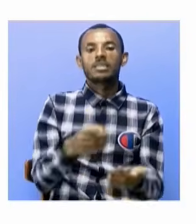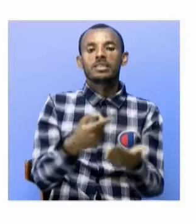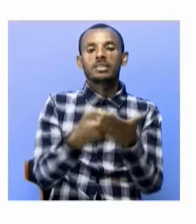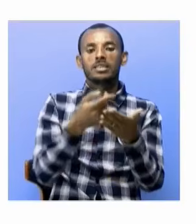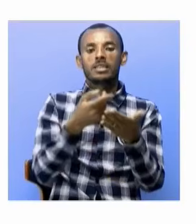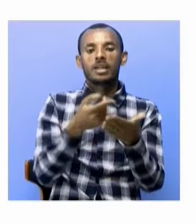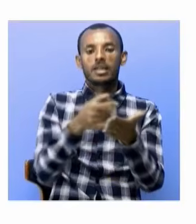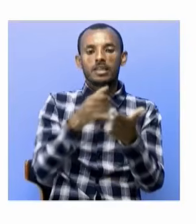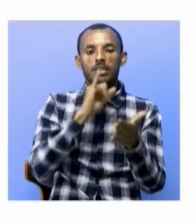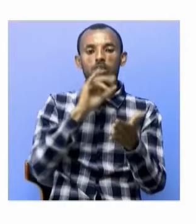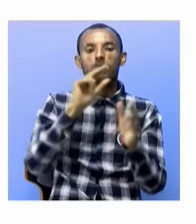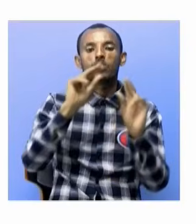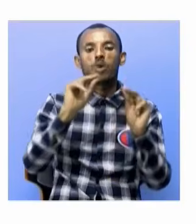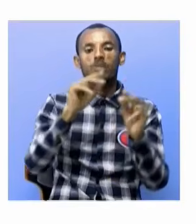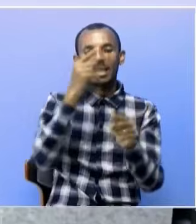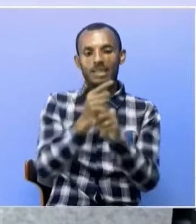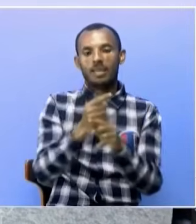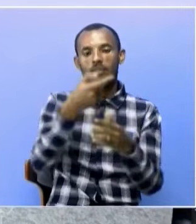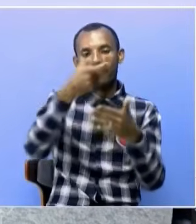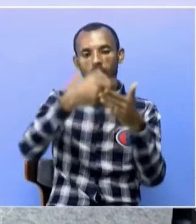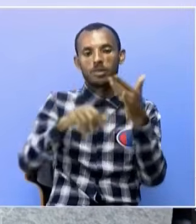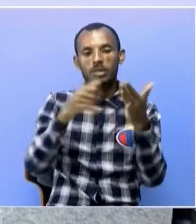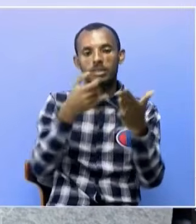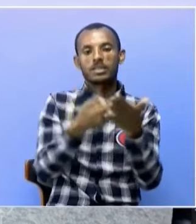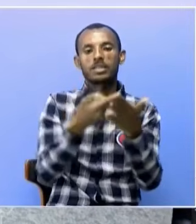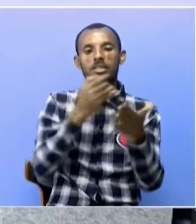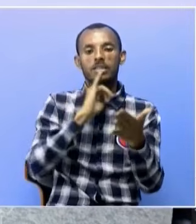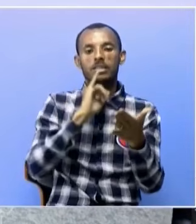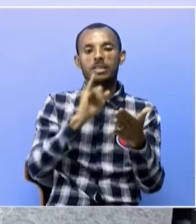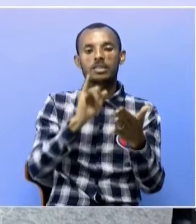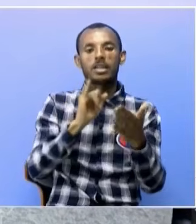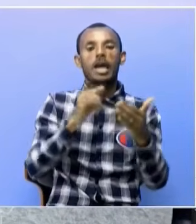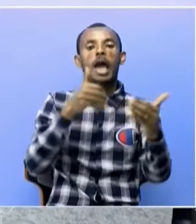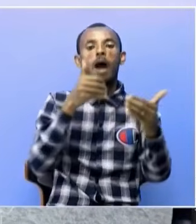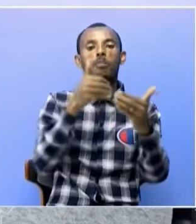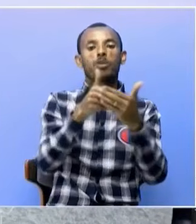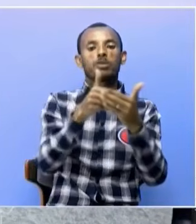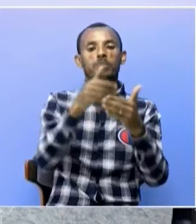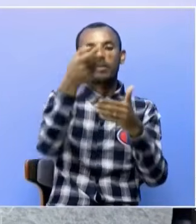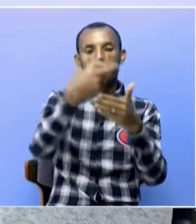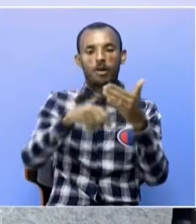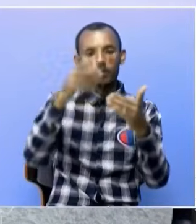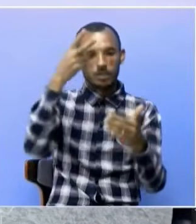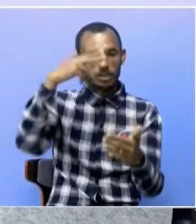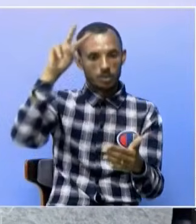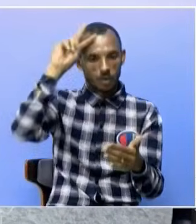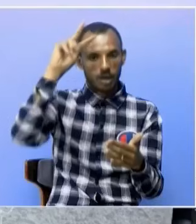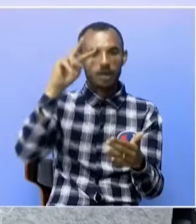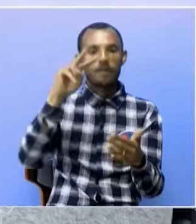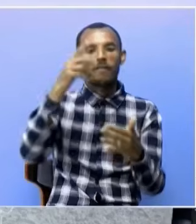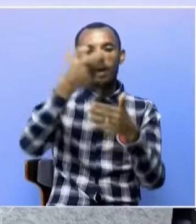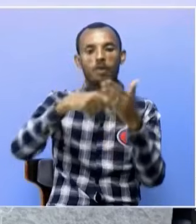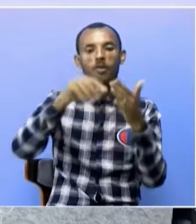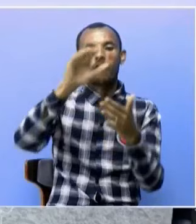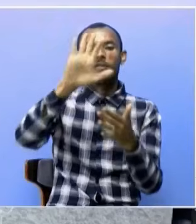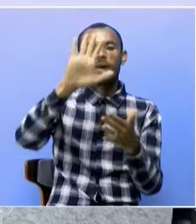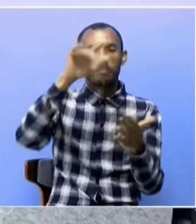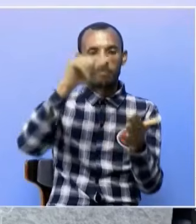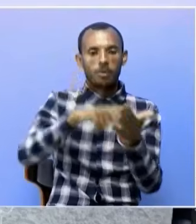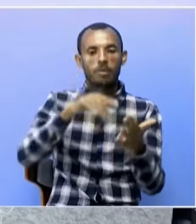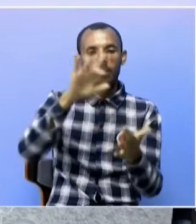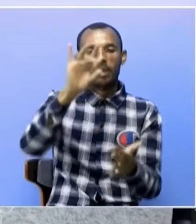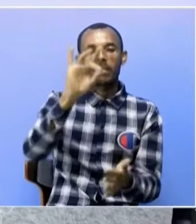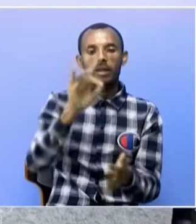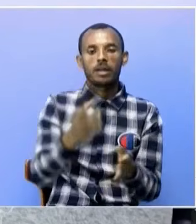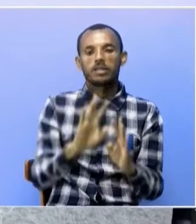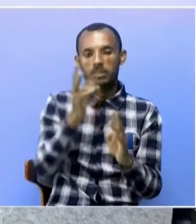value. This is the approximate value of the squared value of 5.8. Okay, let's